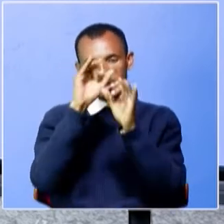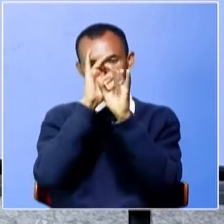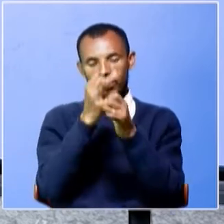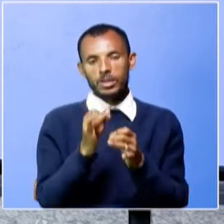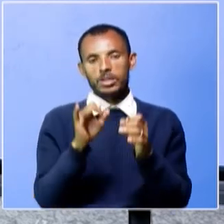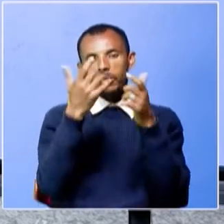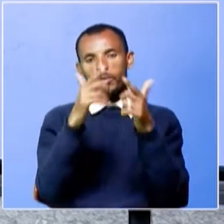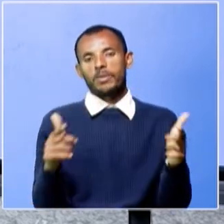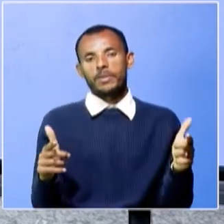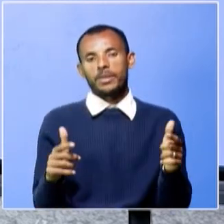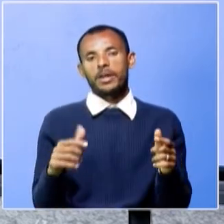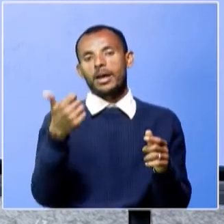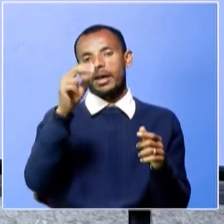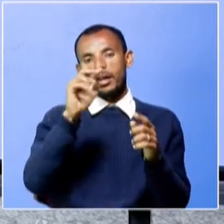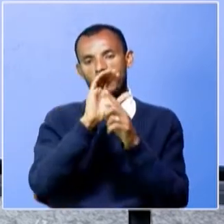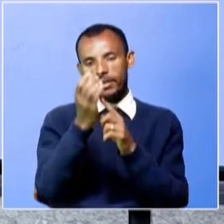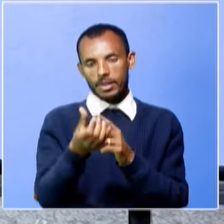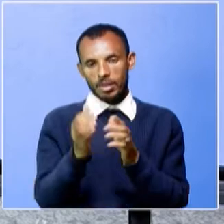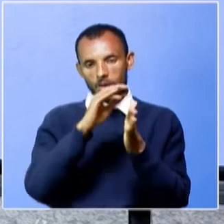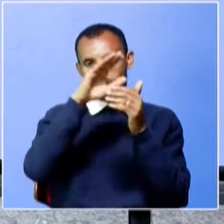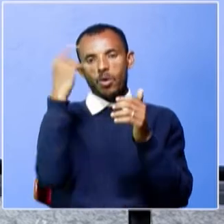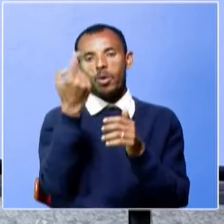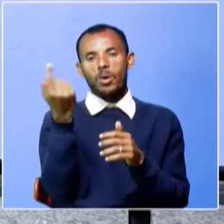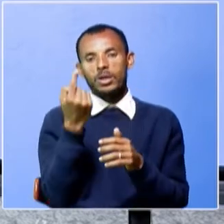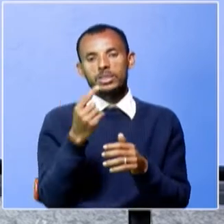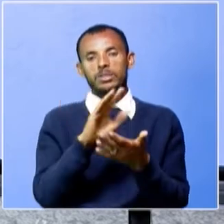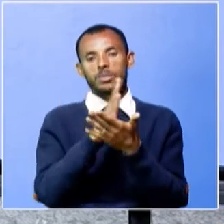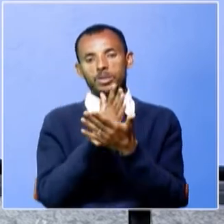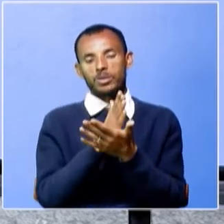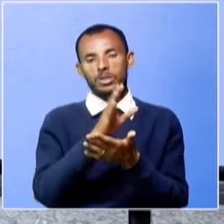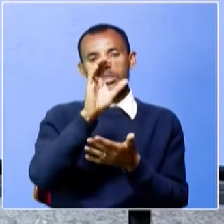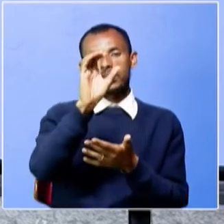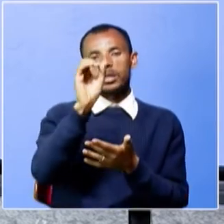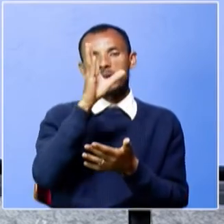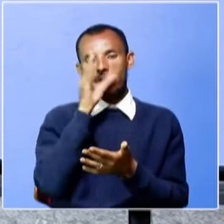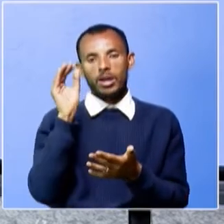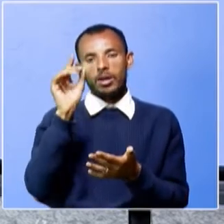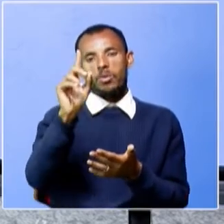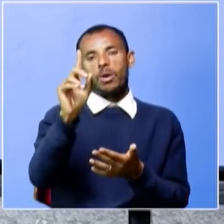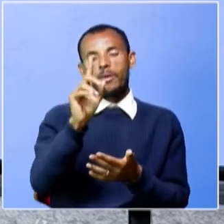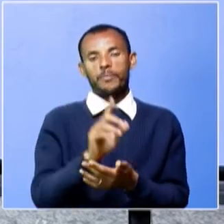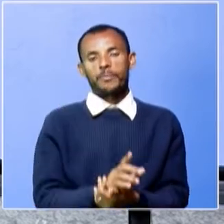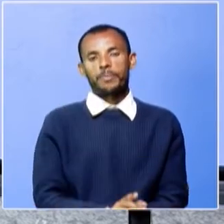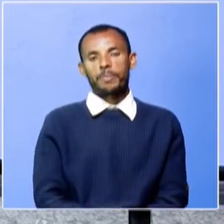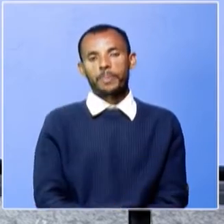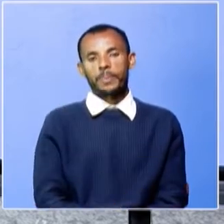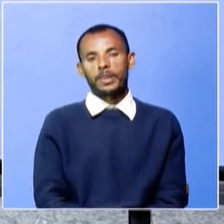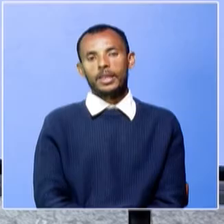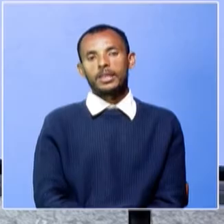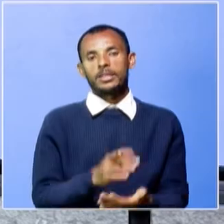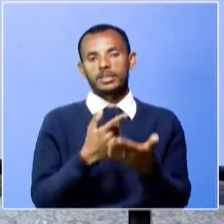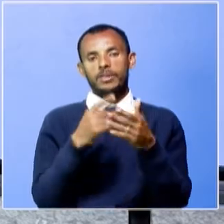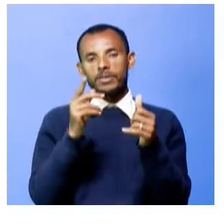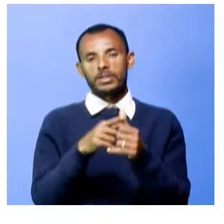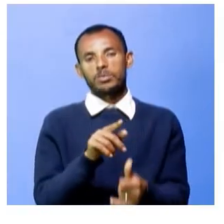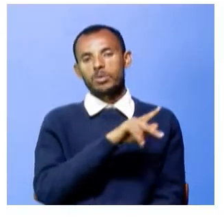the probability of an event is always between 0 and 1. Okay, so this is the first